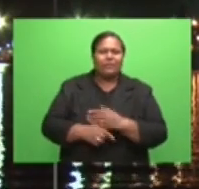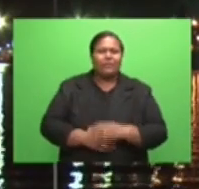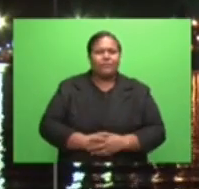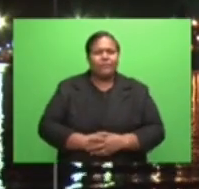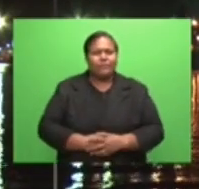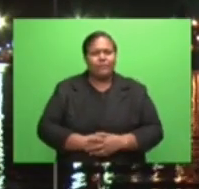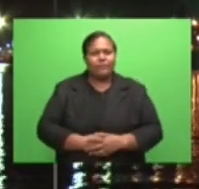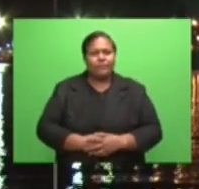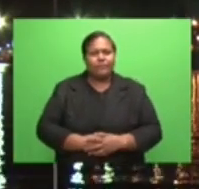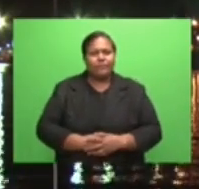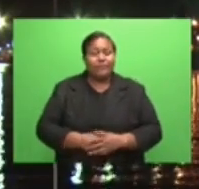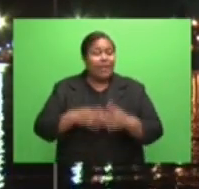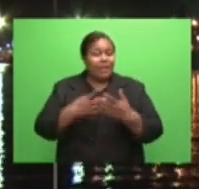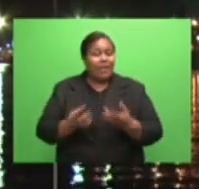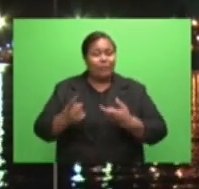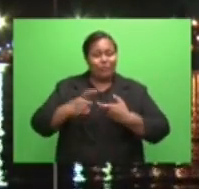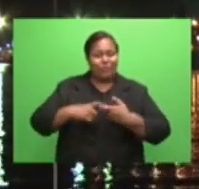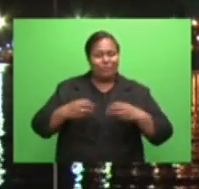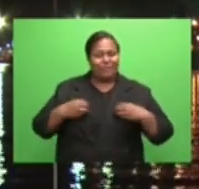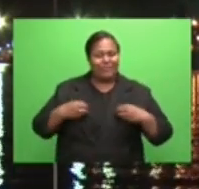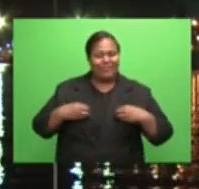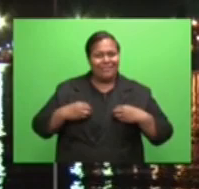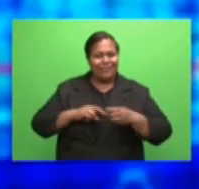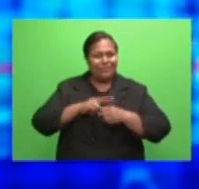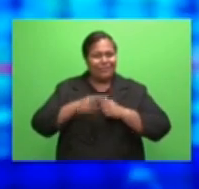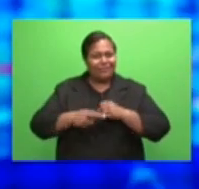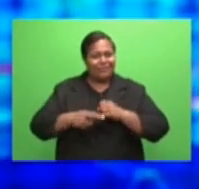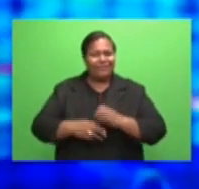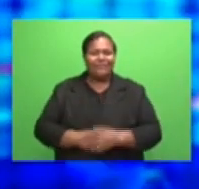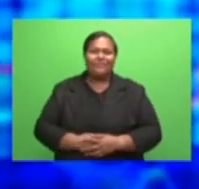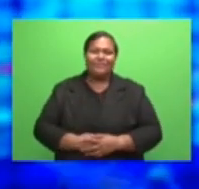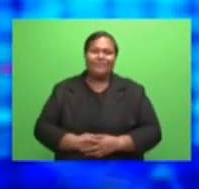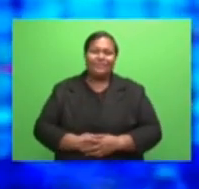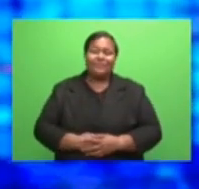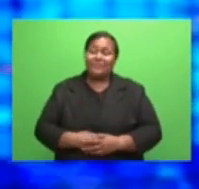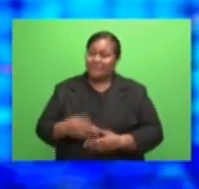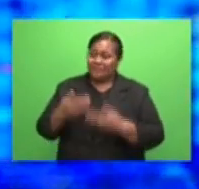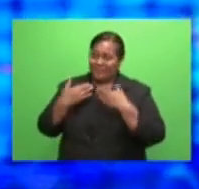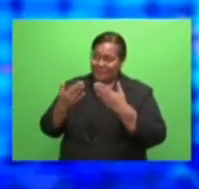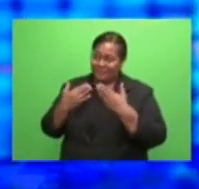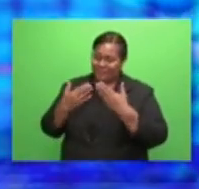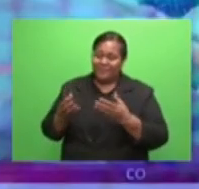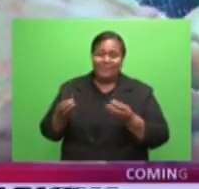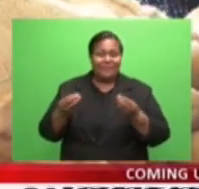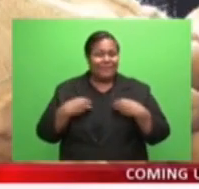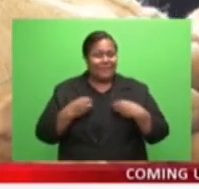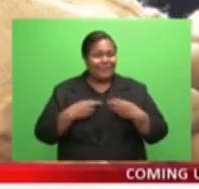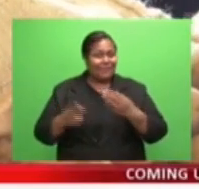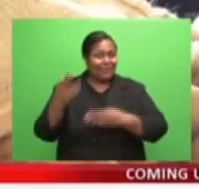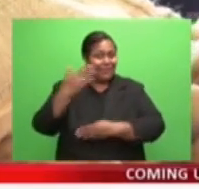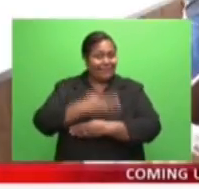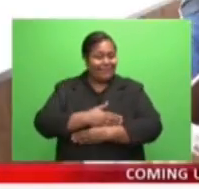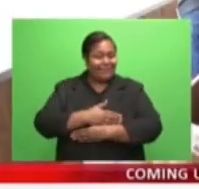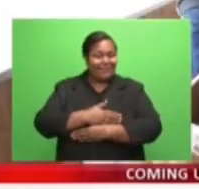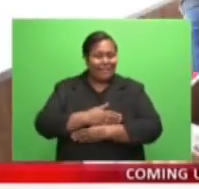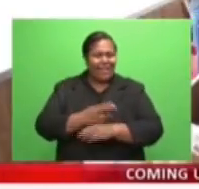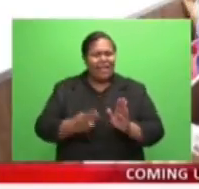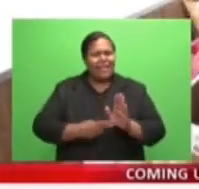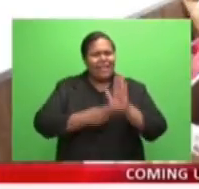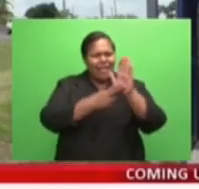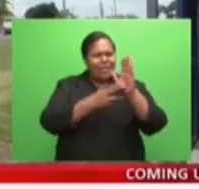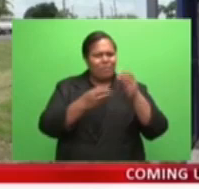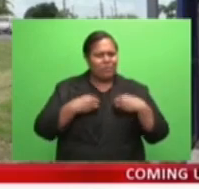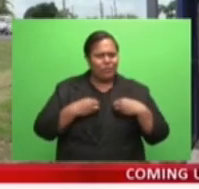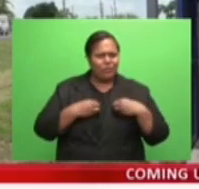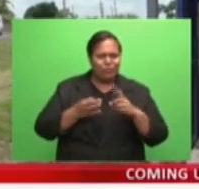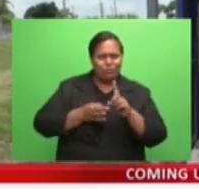And Whitney joins us now with business. Thanks, Jackie. Coming up in business tonight, Nandi business thrives